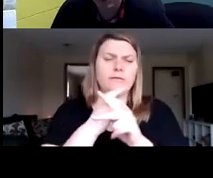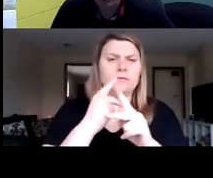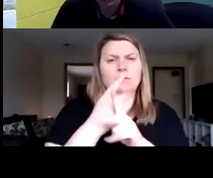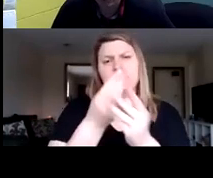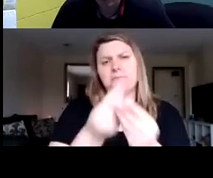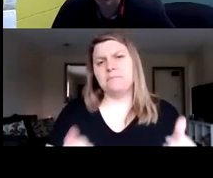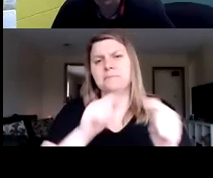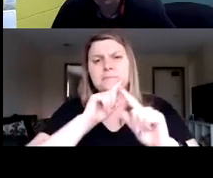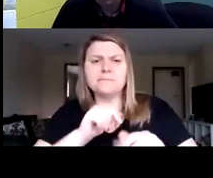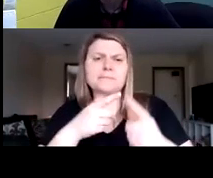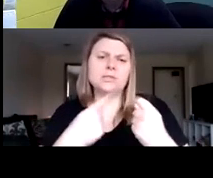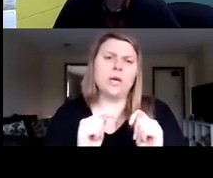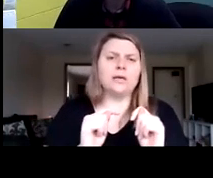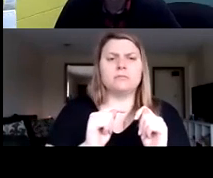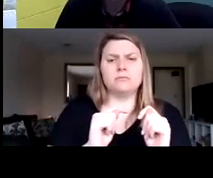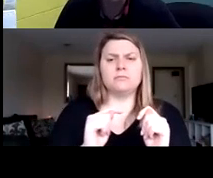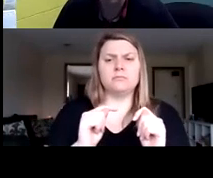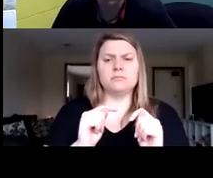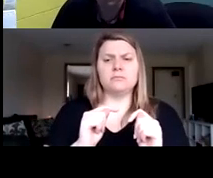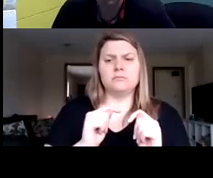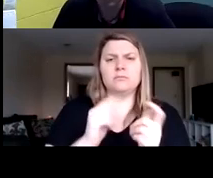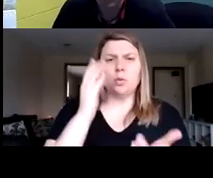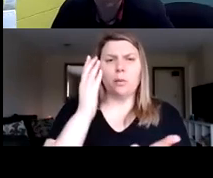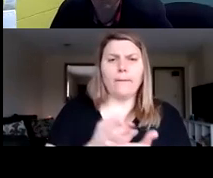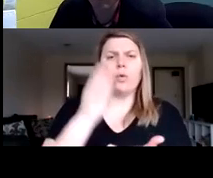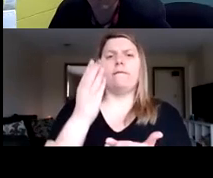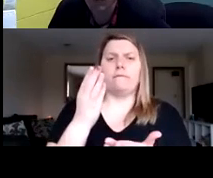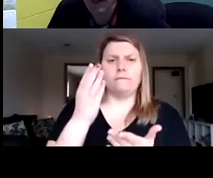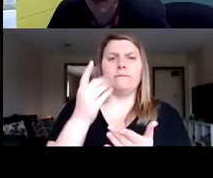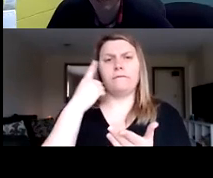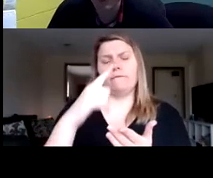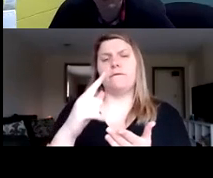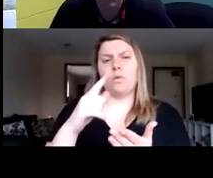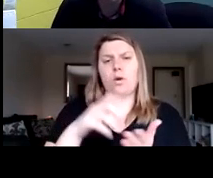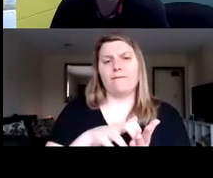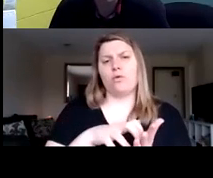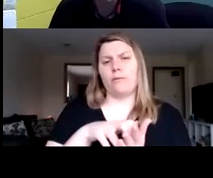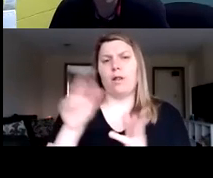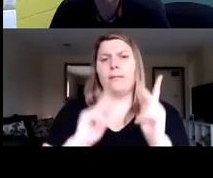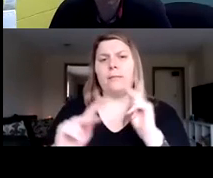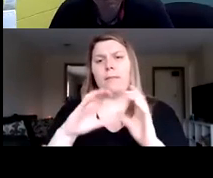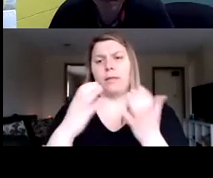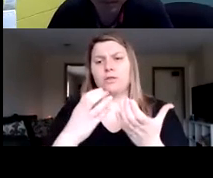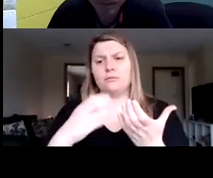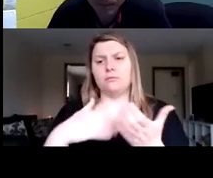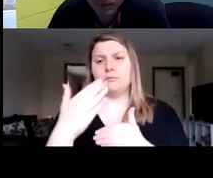solutions, trying to improve outcomes for vulnerable populations. Next slide.